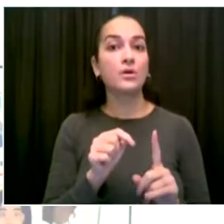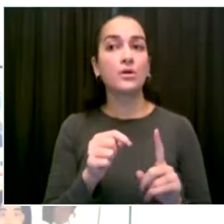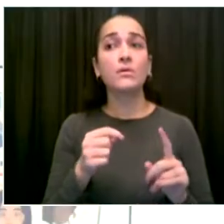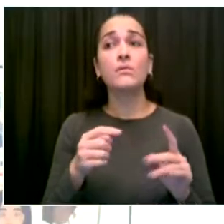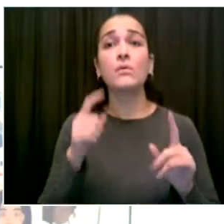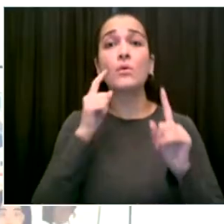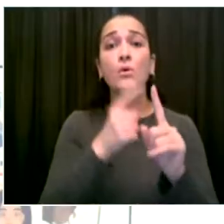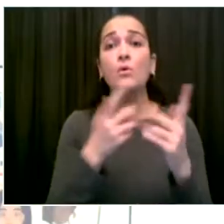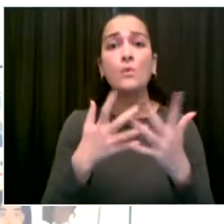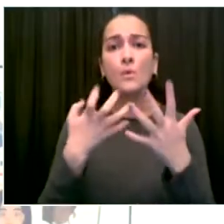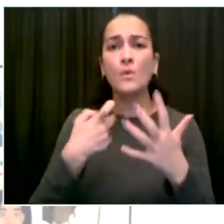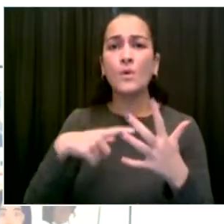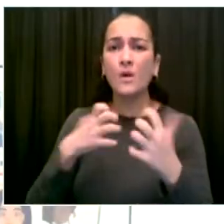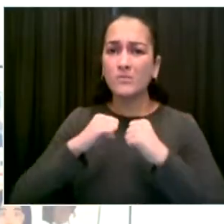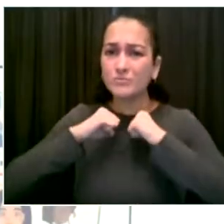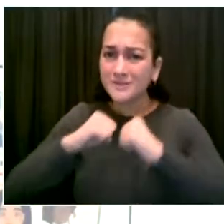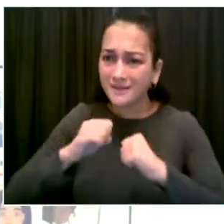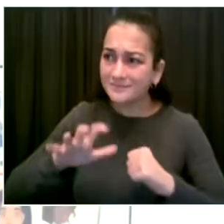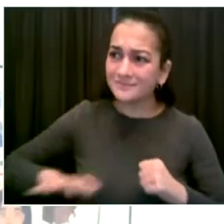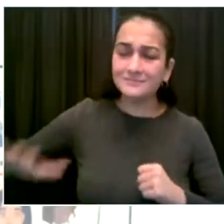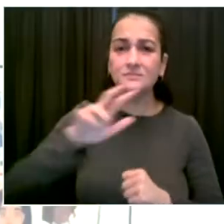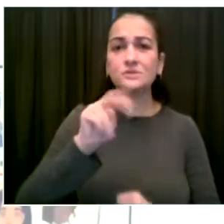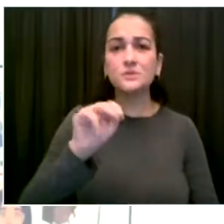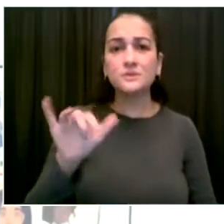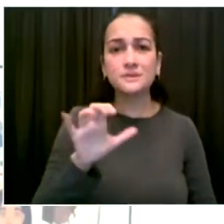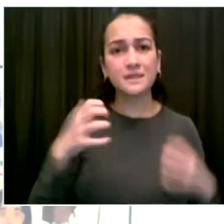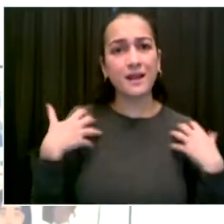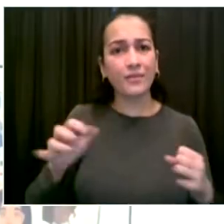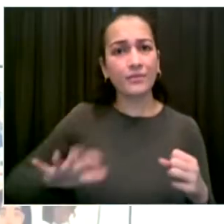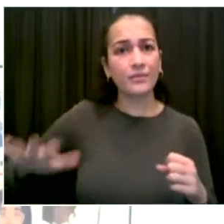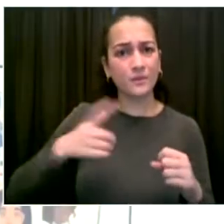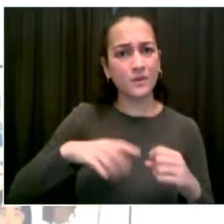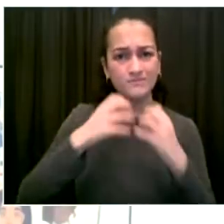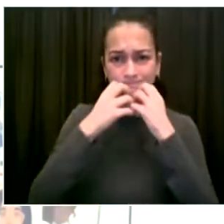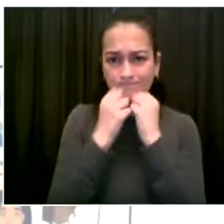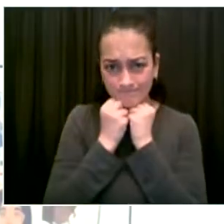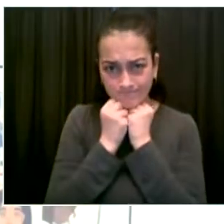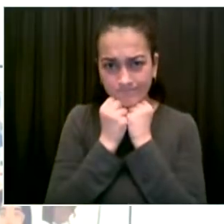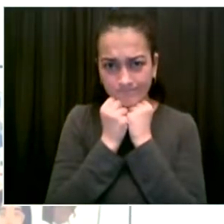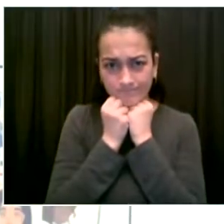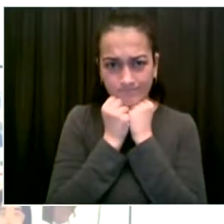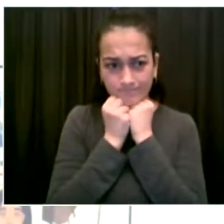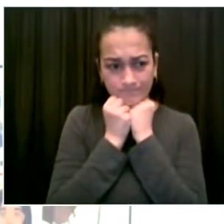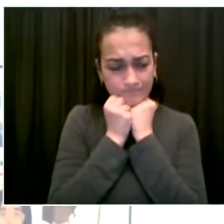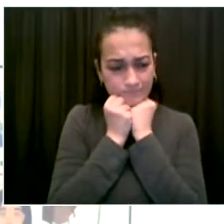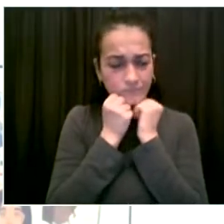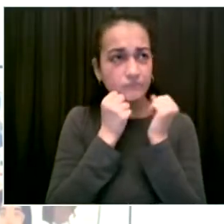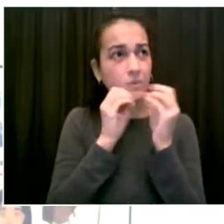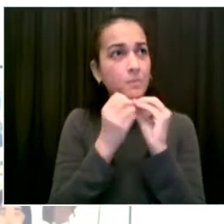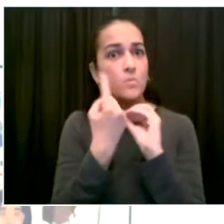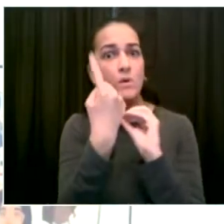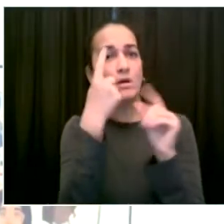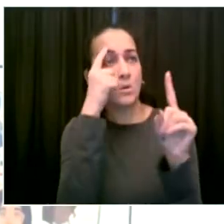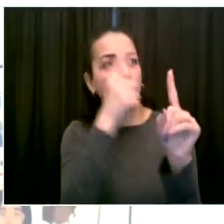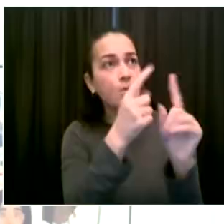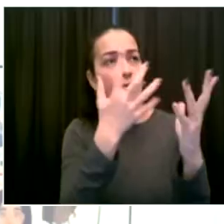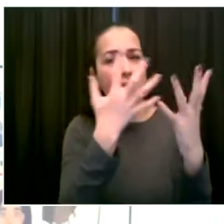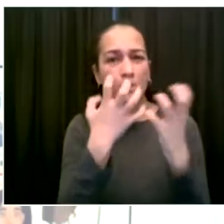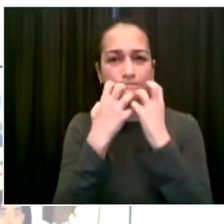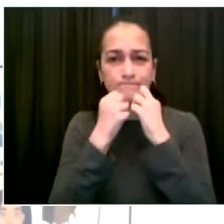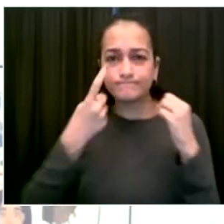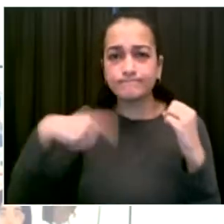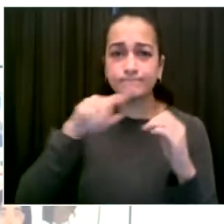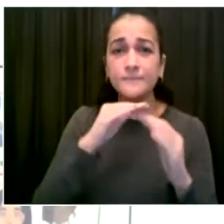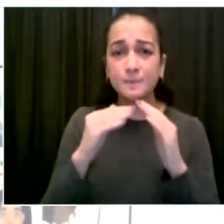also for what we're doing here at the health department. With respect to the letter itself, Amanda, as you may